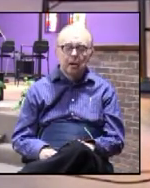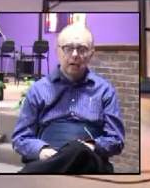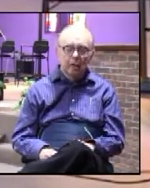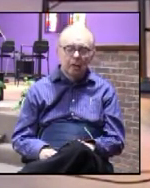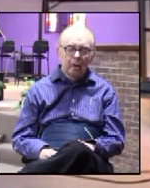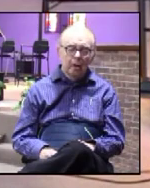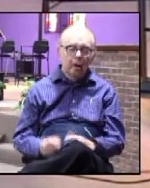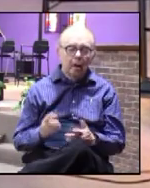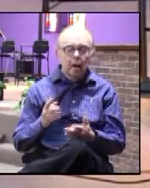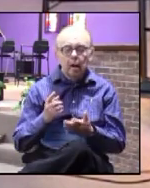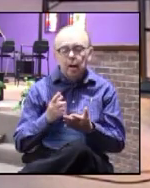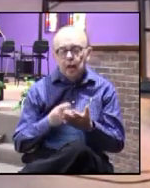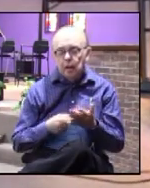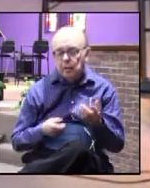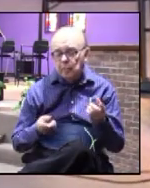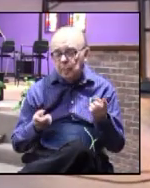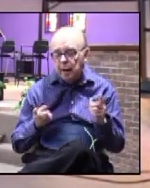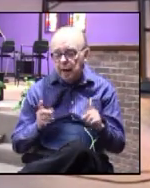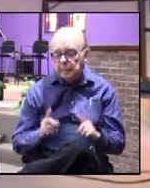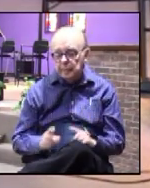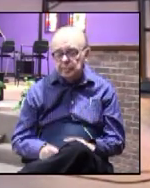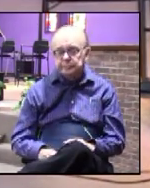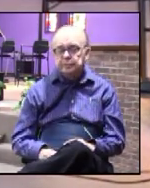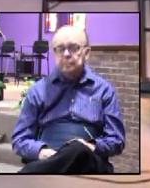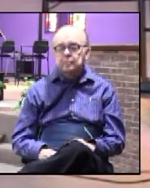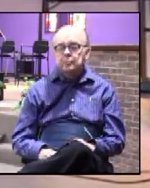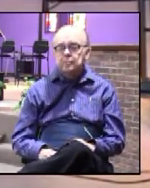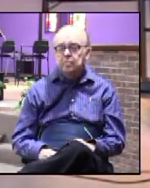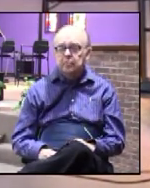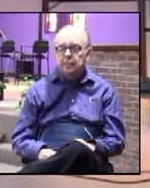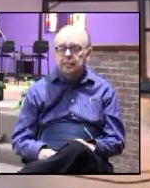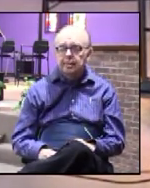And so what ended up happening was